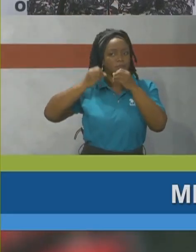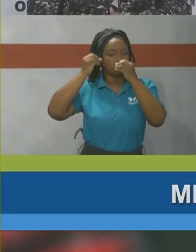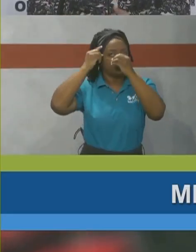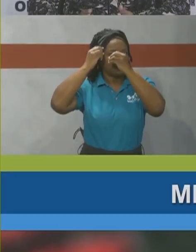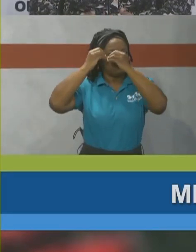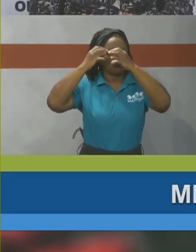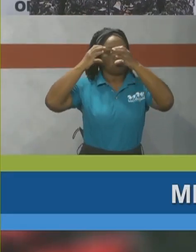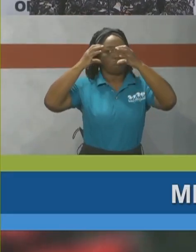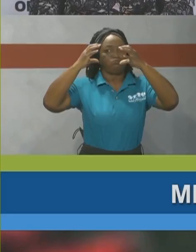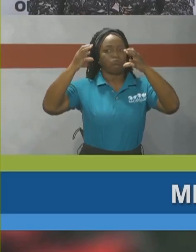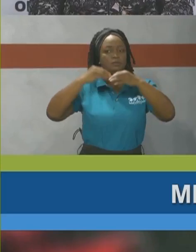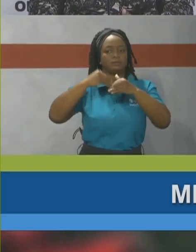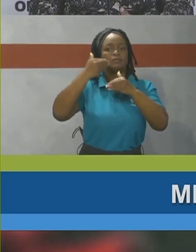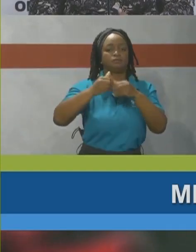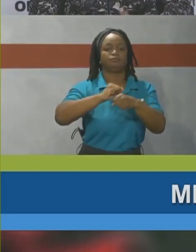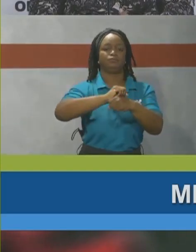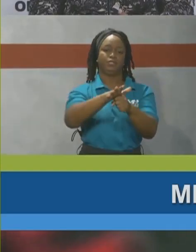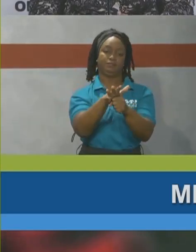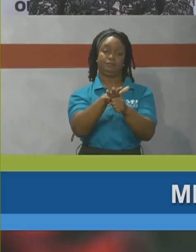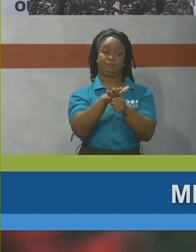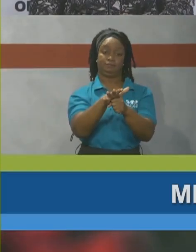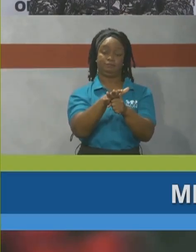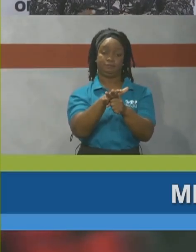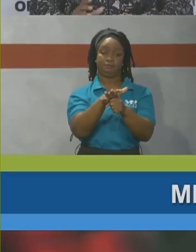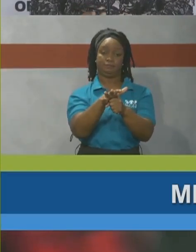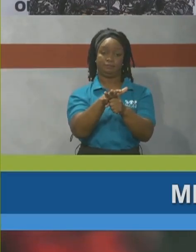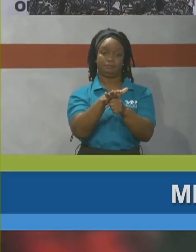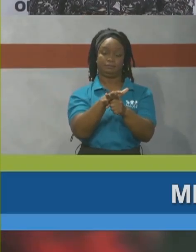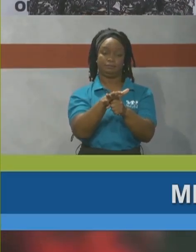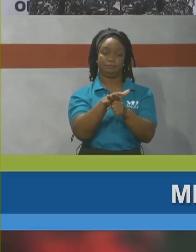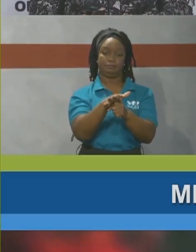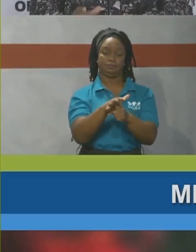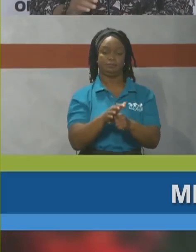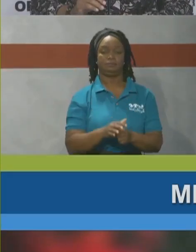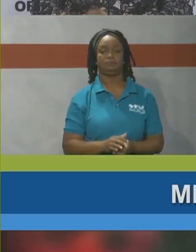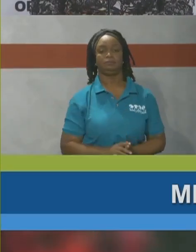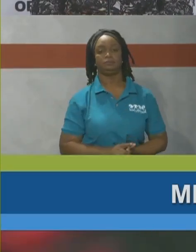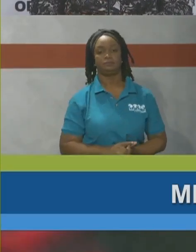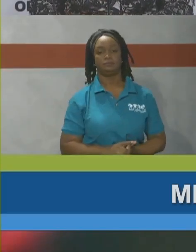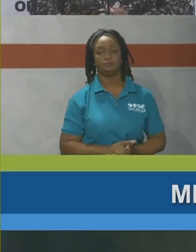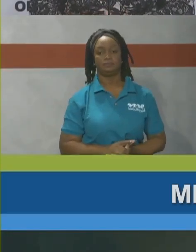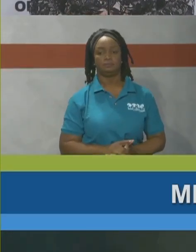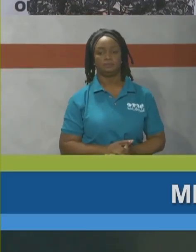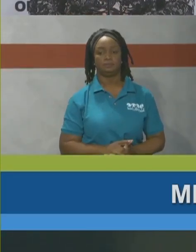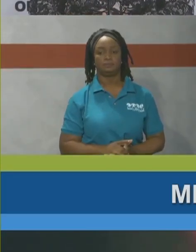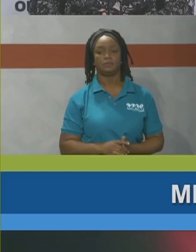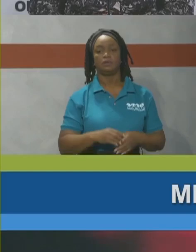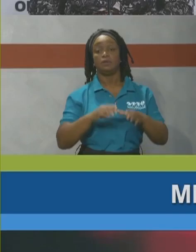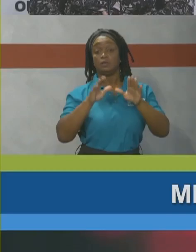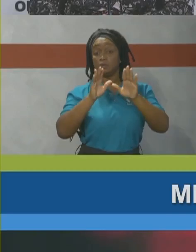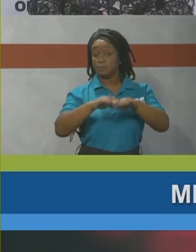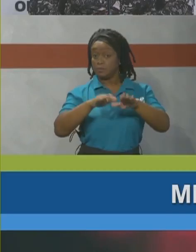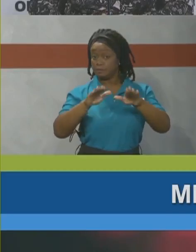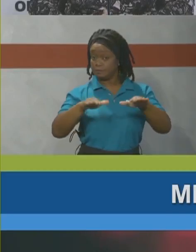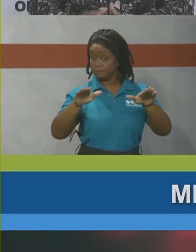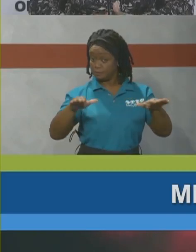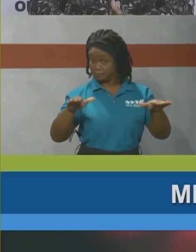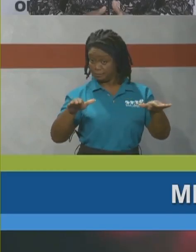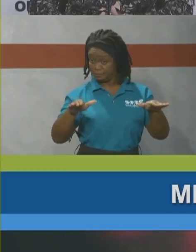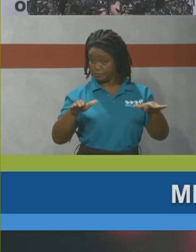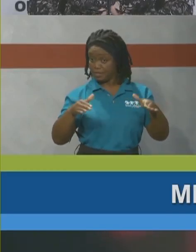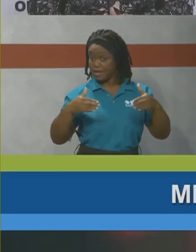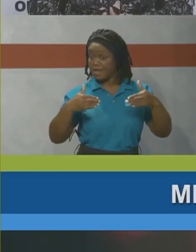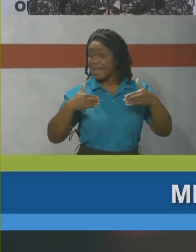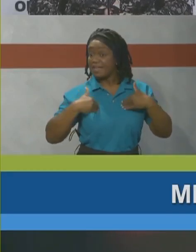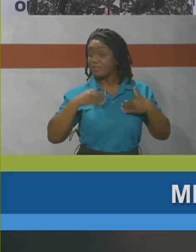post-COVID. A few significant things about MIS-C, though, is that one, the children who are having MIS-C are usually having